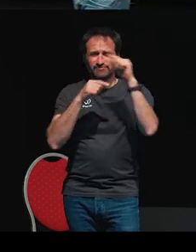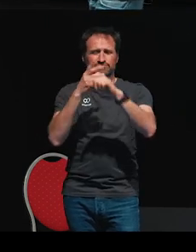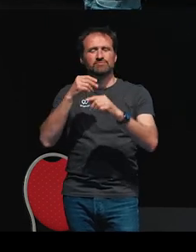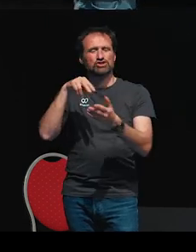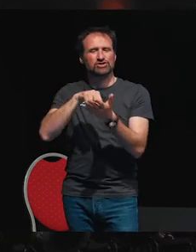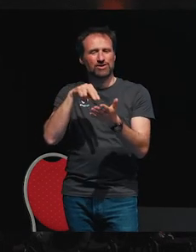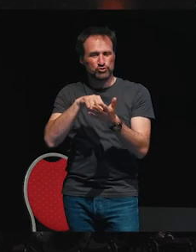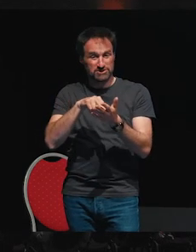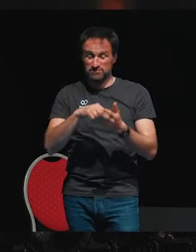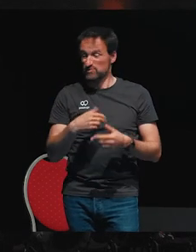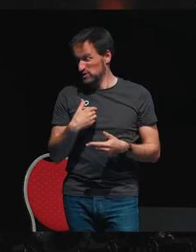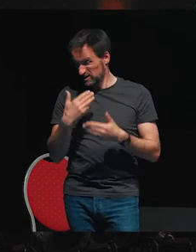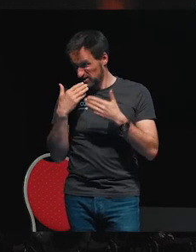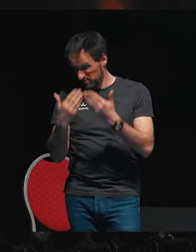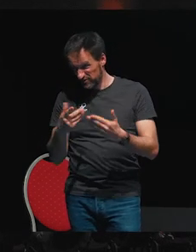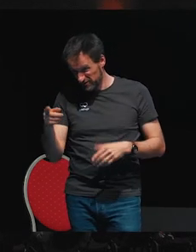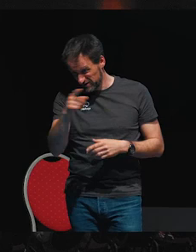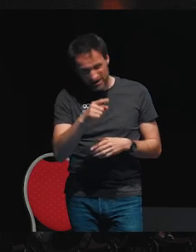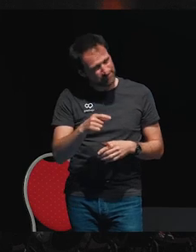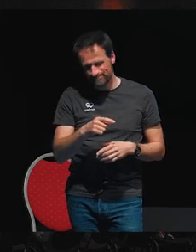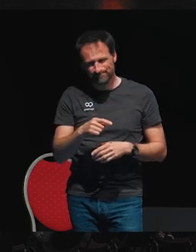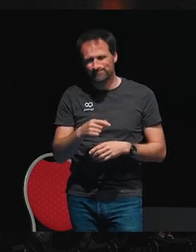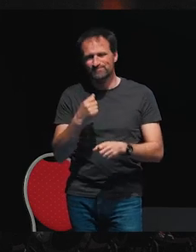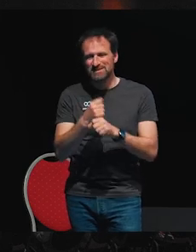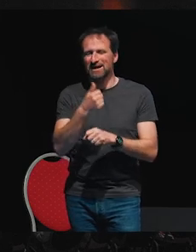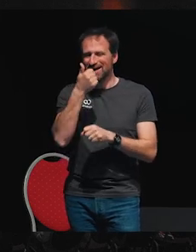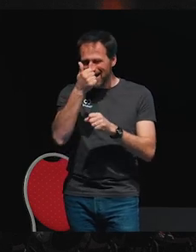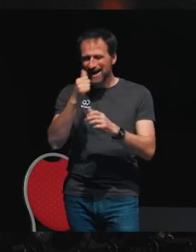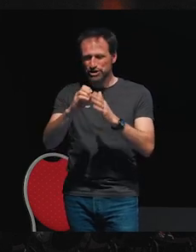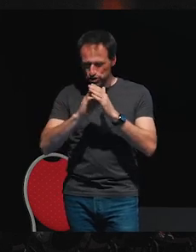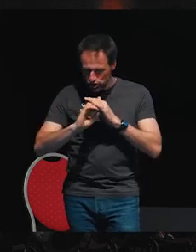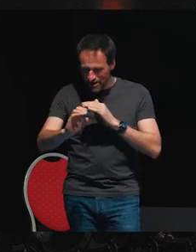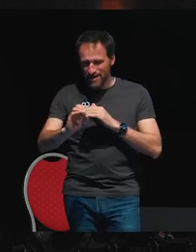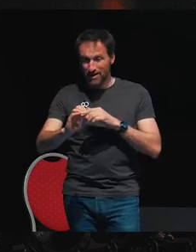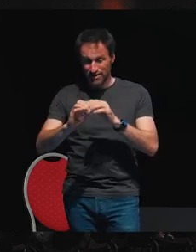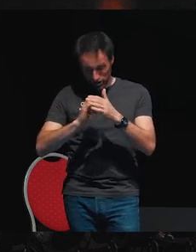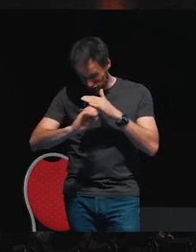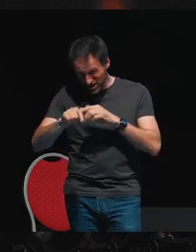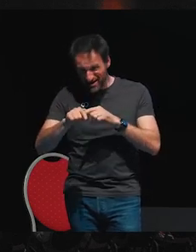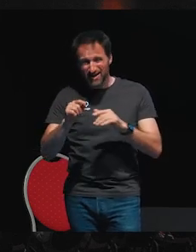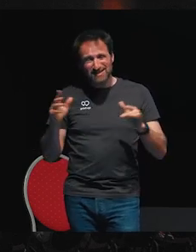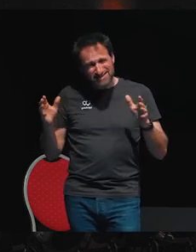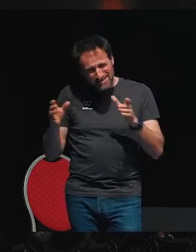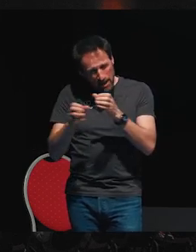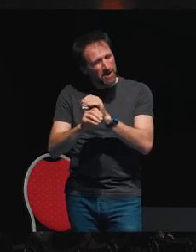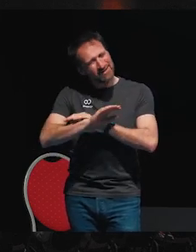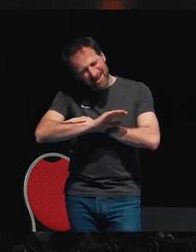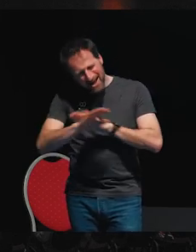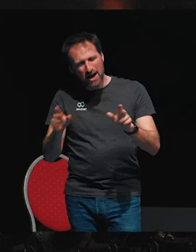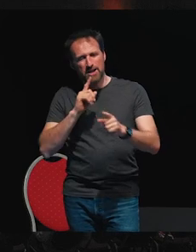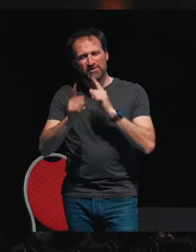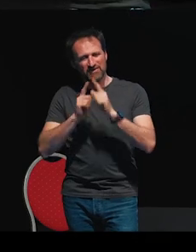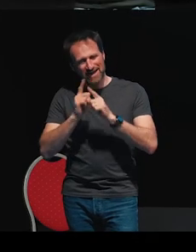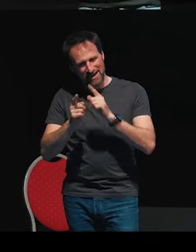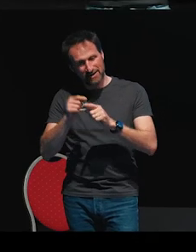I really would recommend you is create a channel, and this channel collects all your commands in this